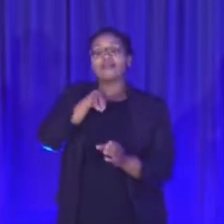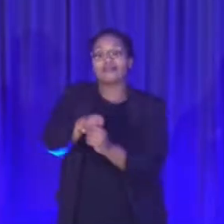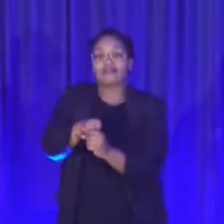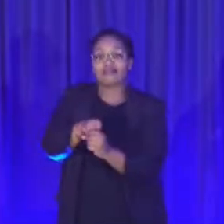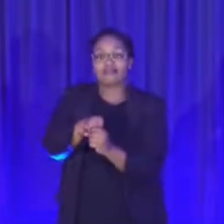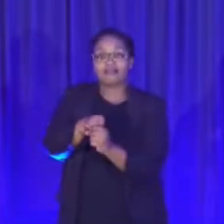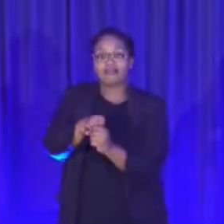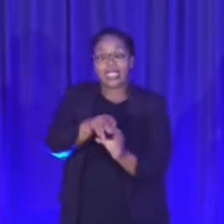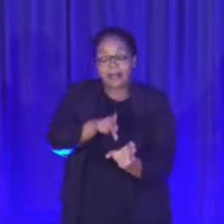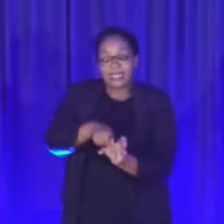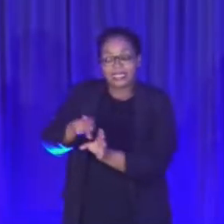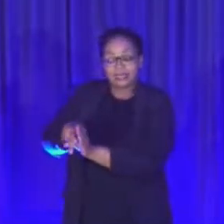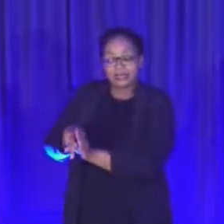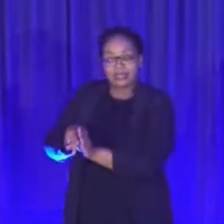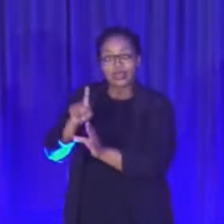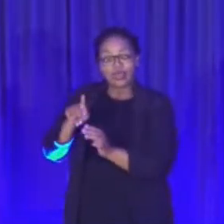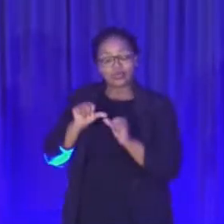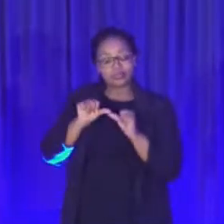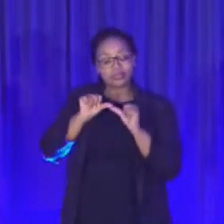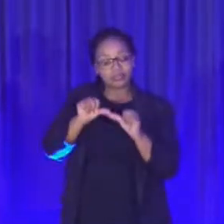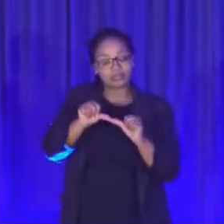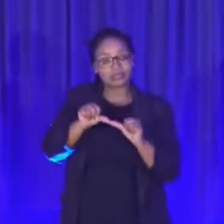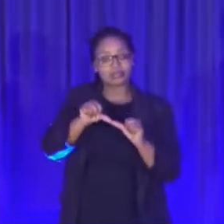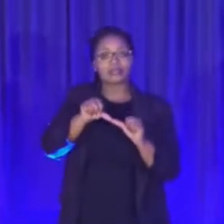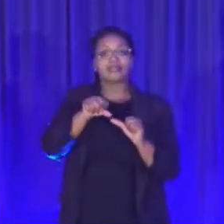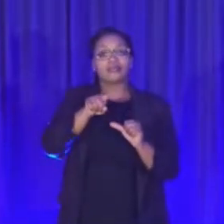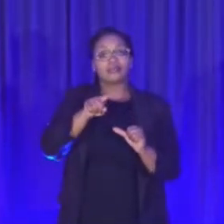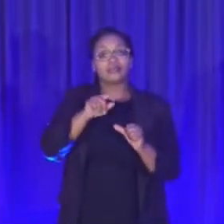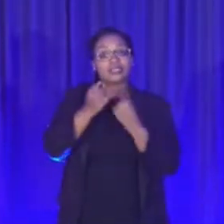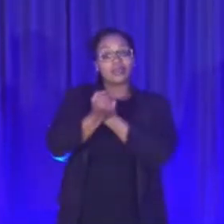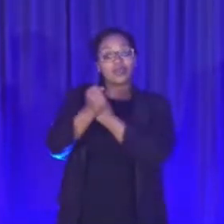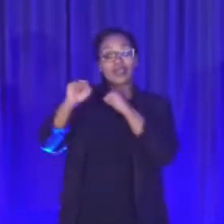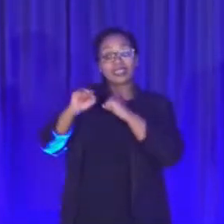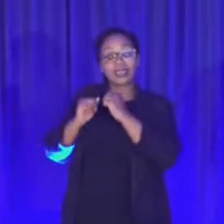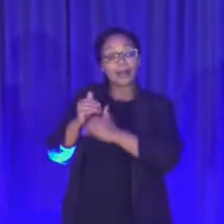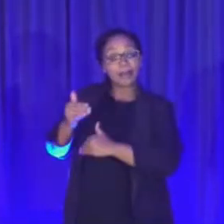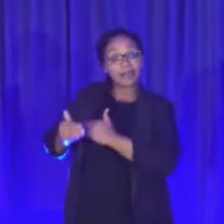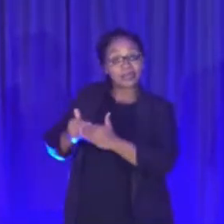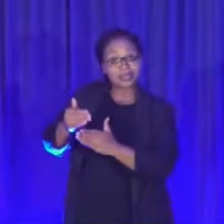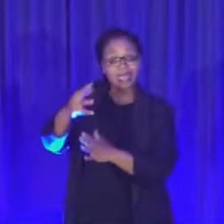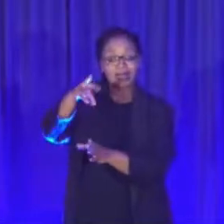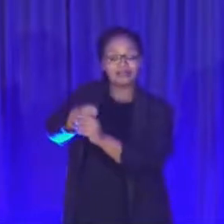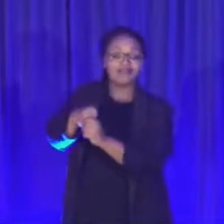who remain invested in our country's democratic project.